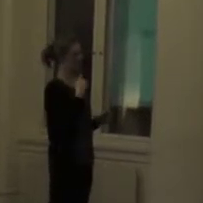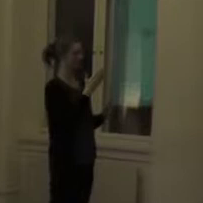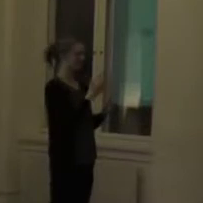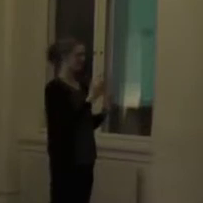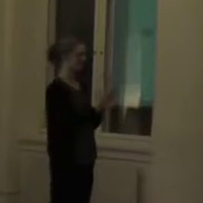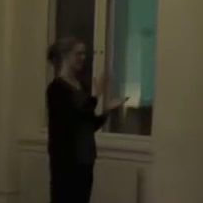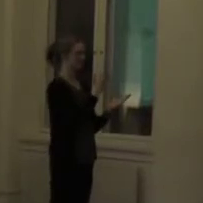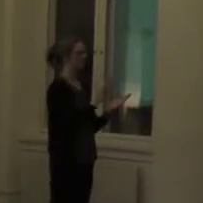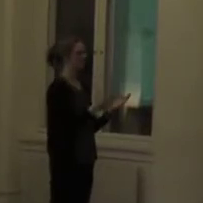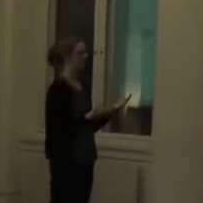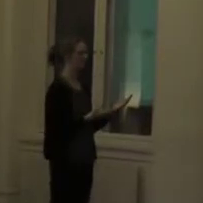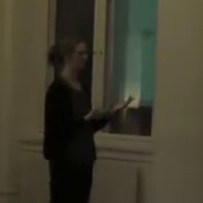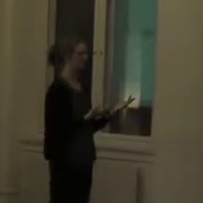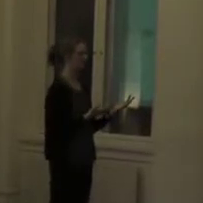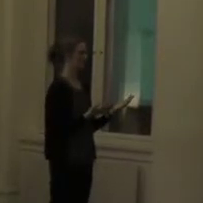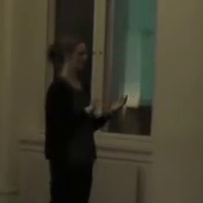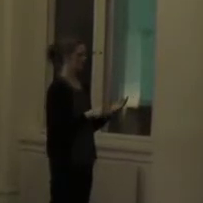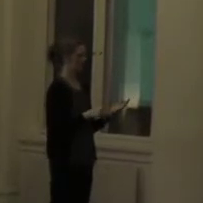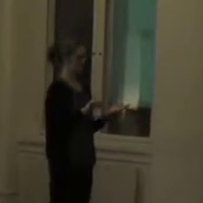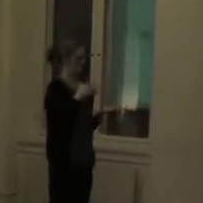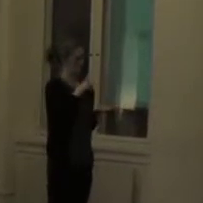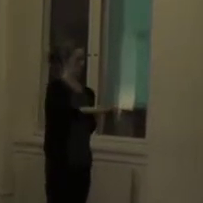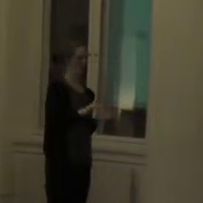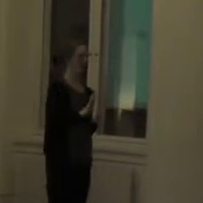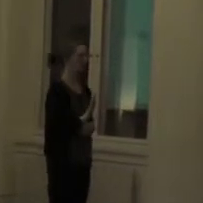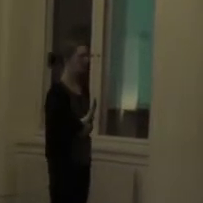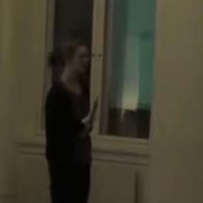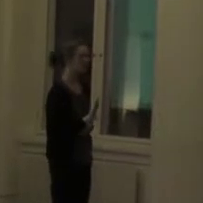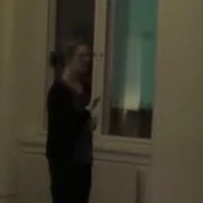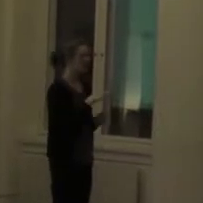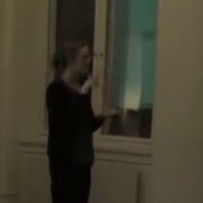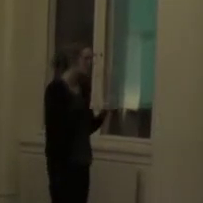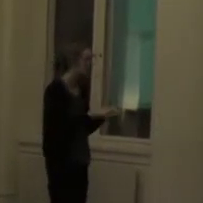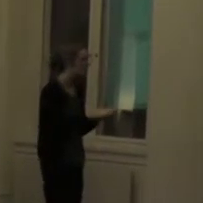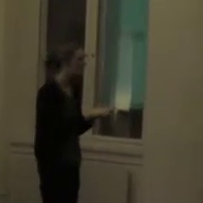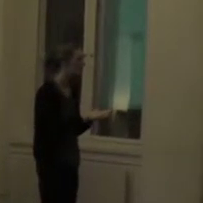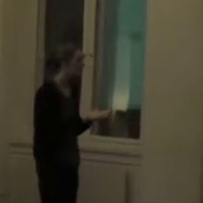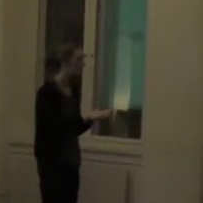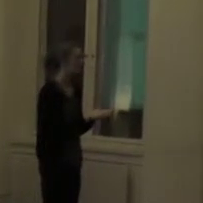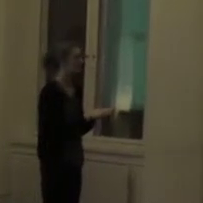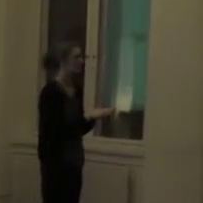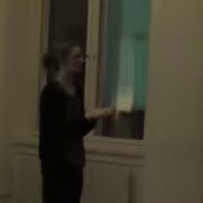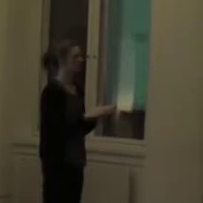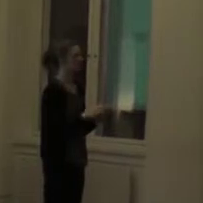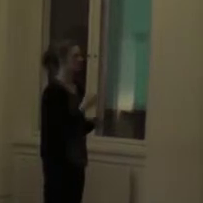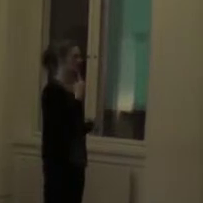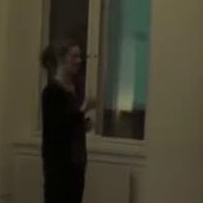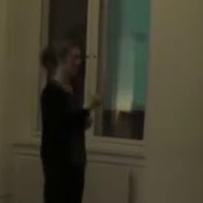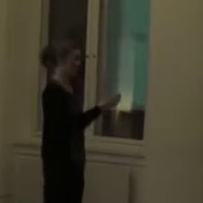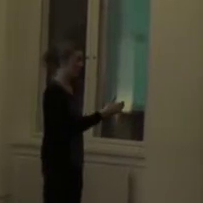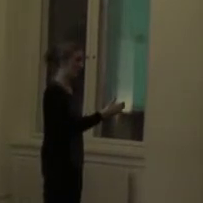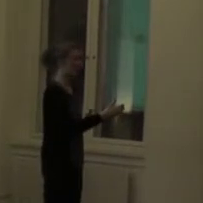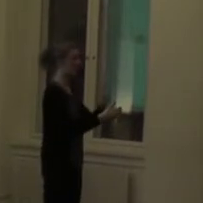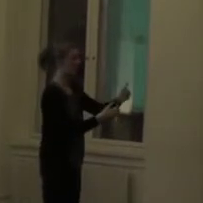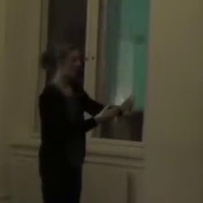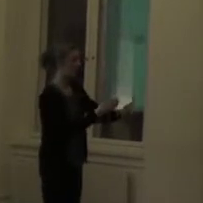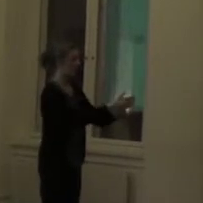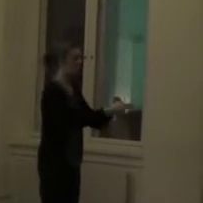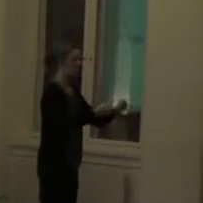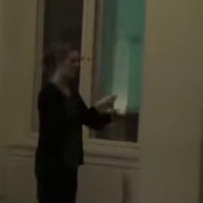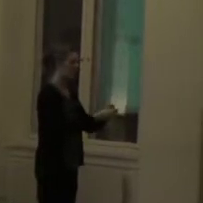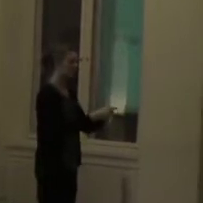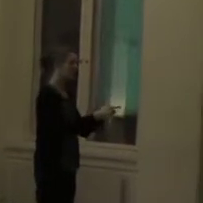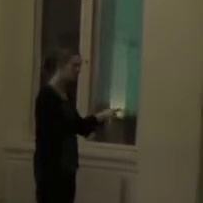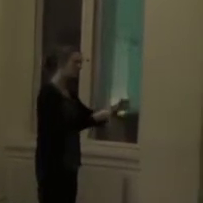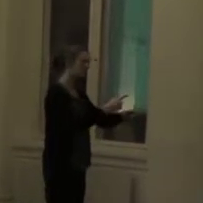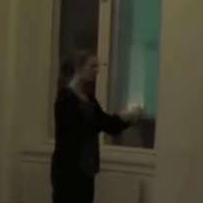decision? And who guarantees that it's a yes? And even if they did, how long is the process of being relocated